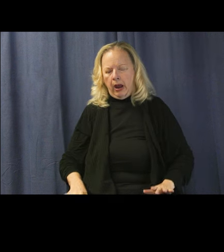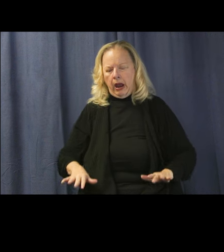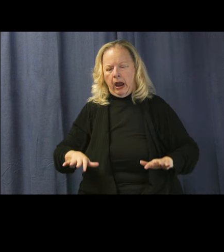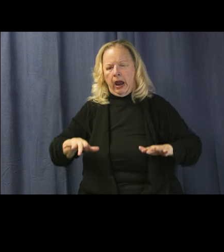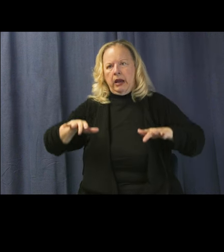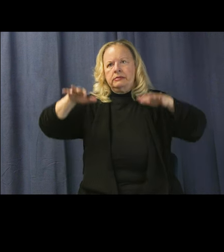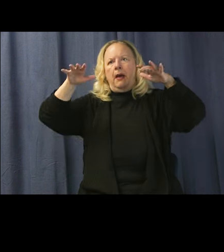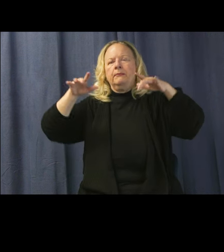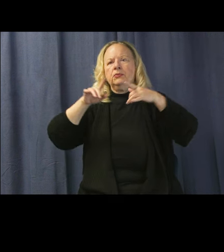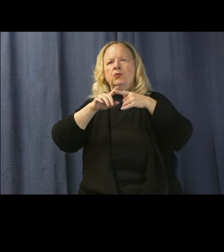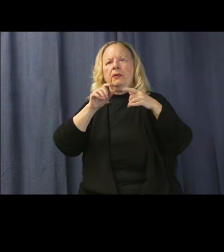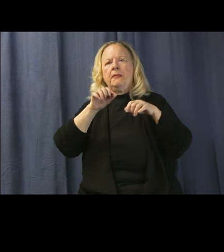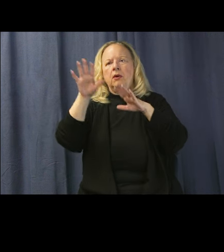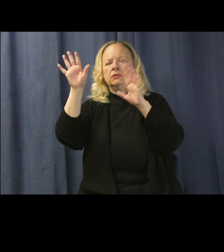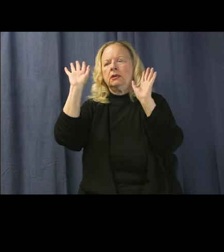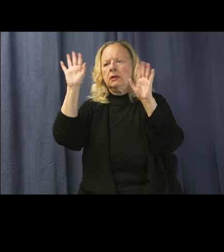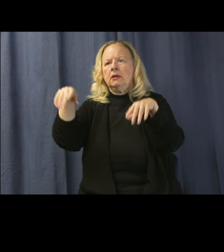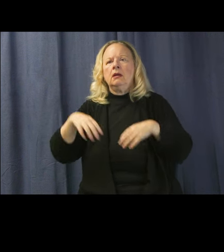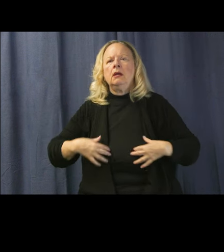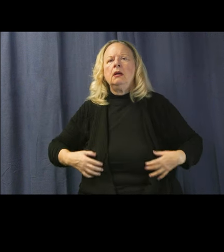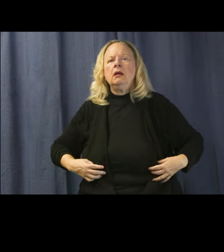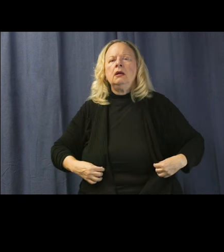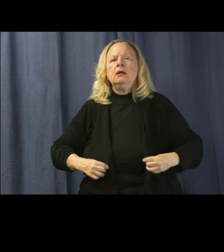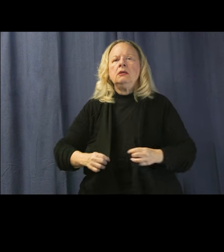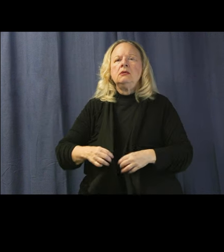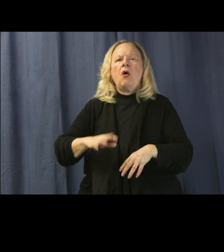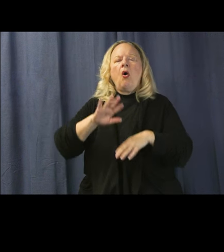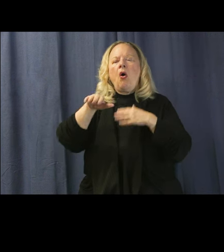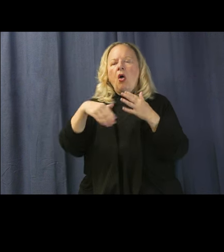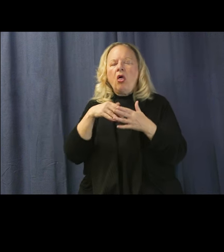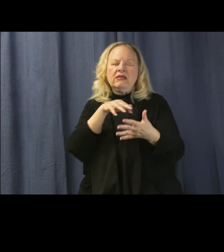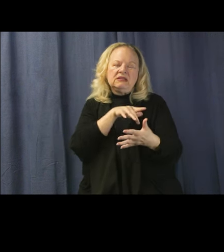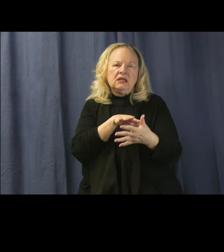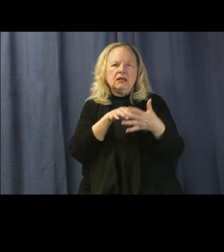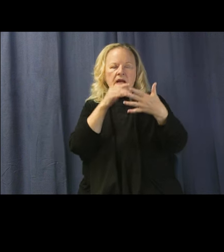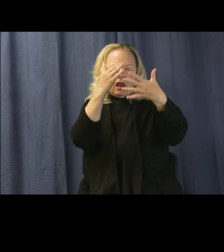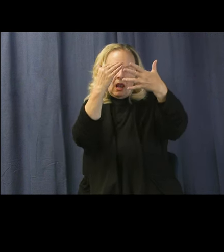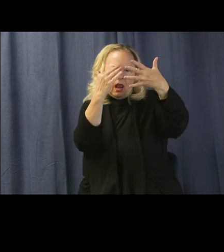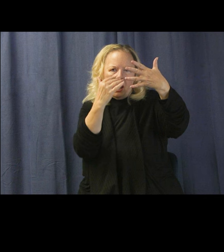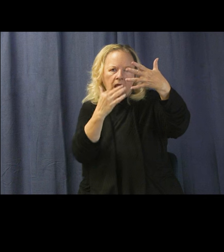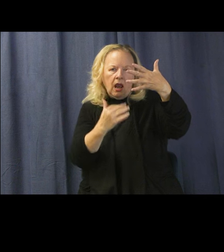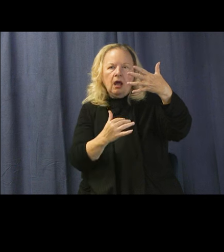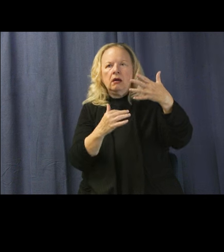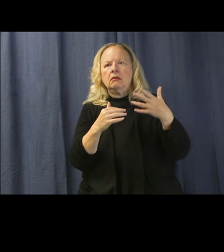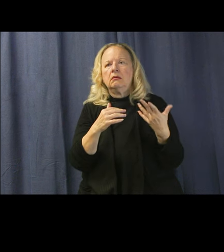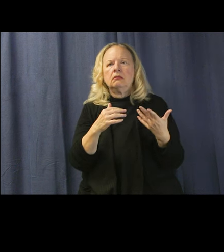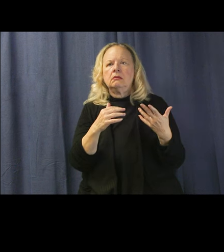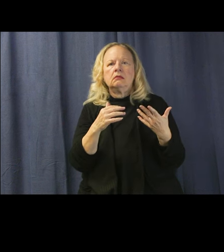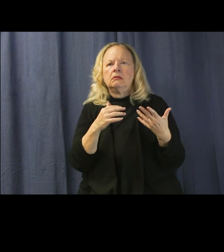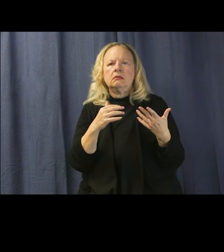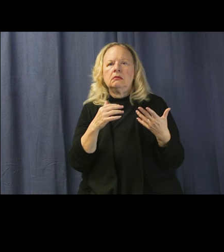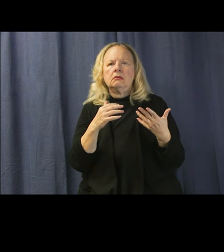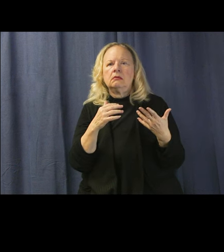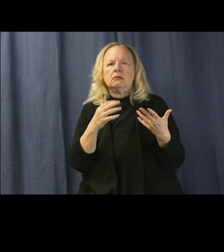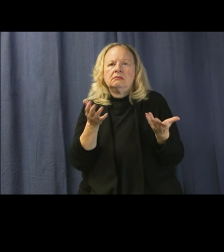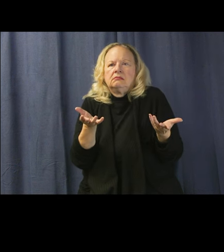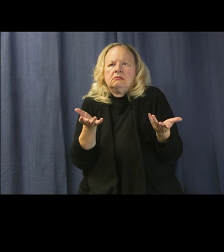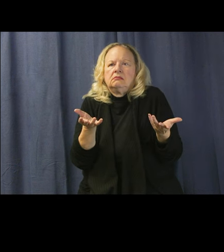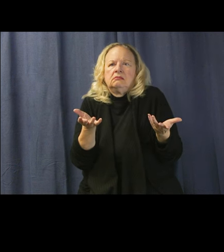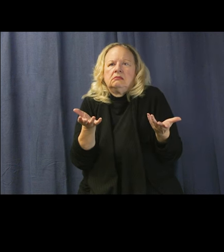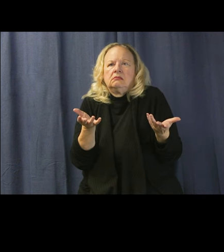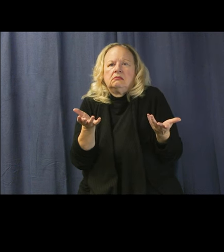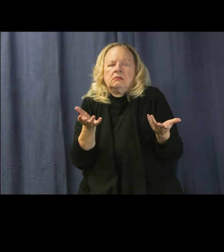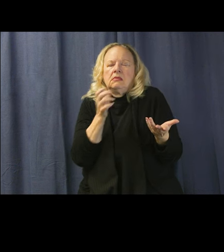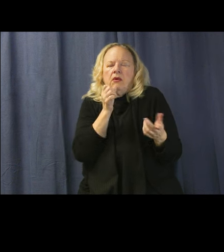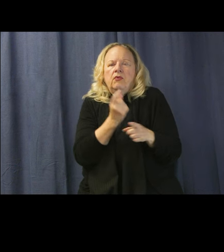to the mountains. Okay, archaeology, paleontology, the story of Noah's flood conflicts is what is known from these fields.